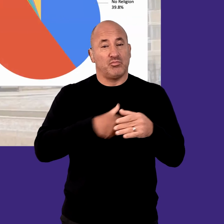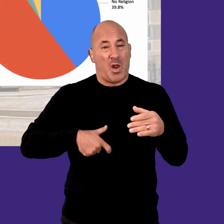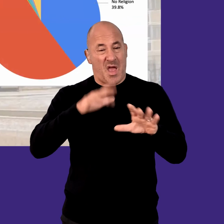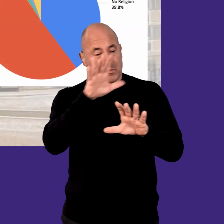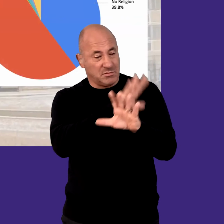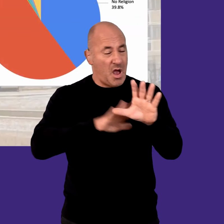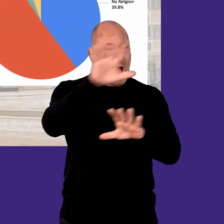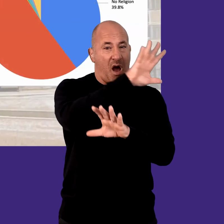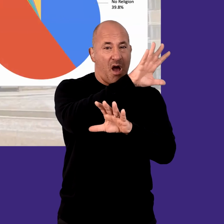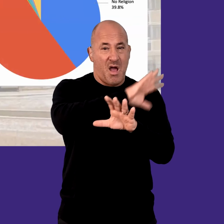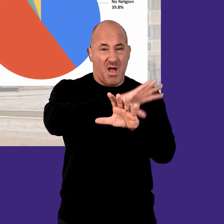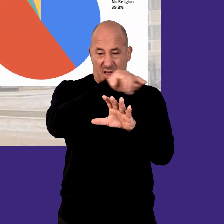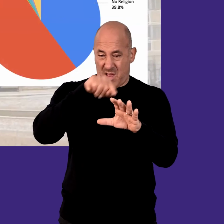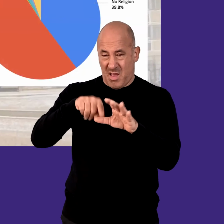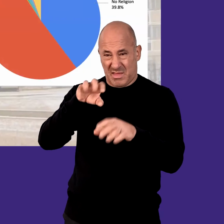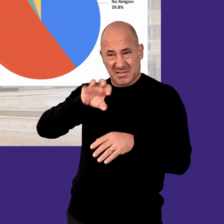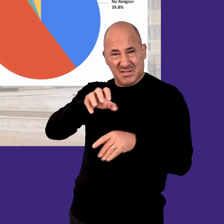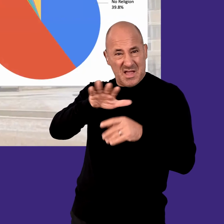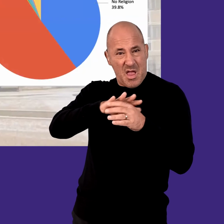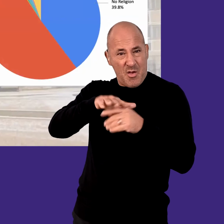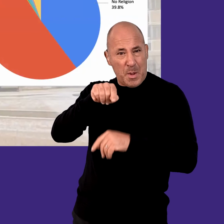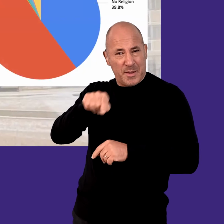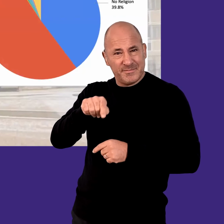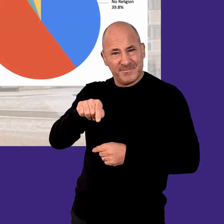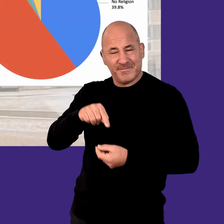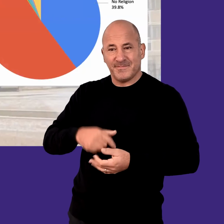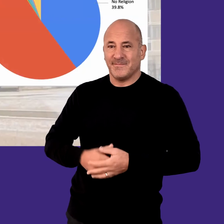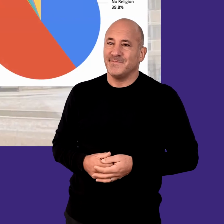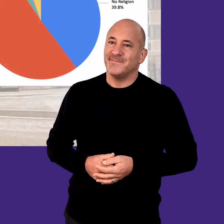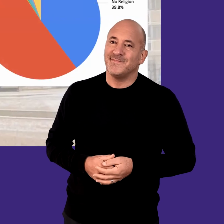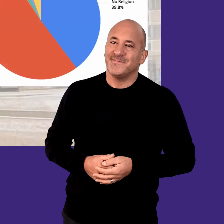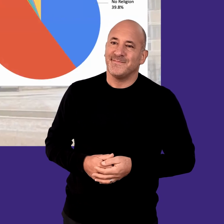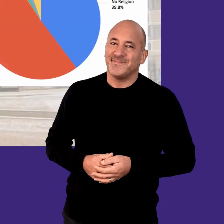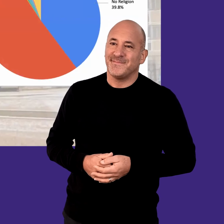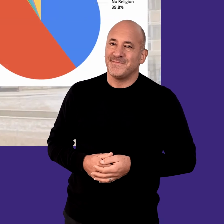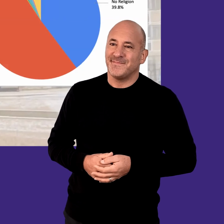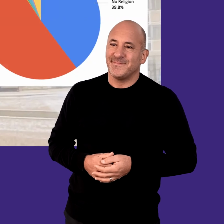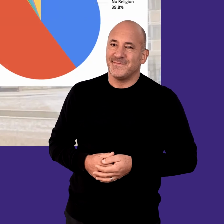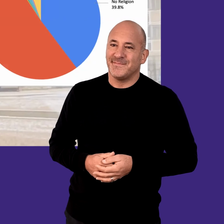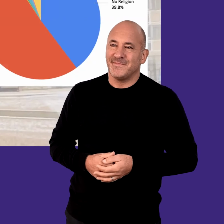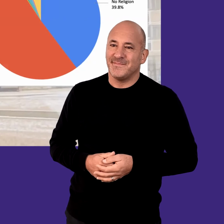as well. Again, very different from the rest of the borough of Doncaster.